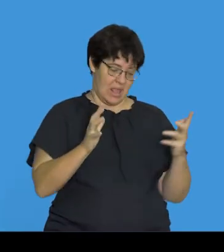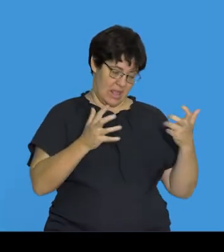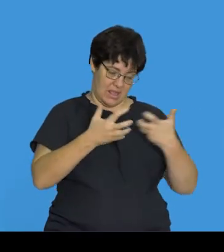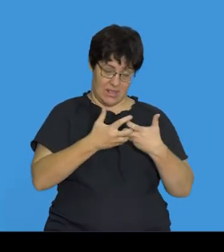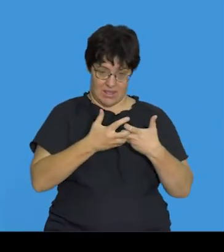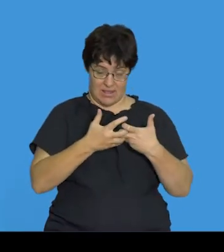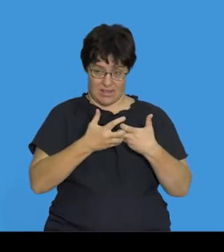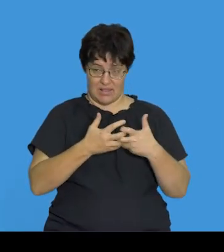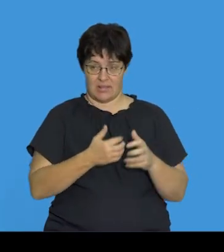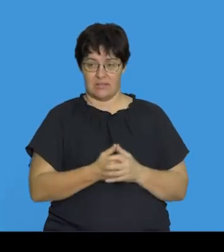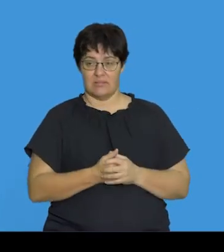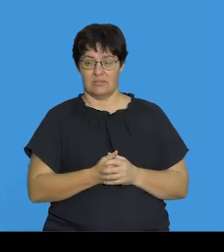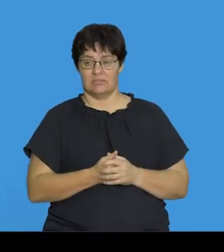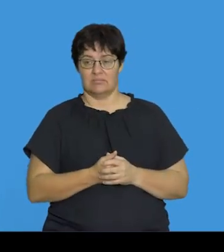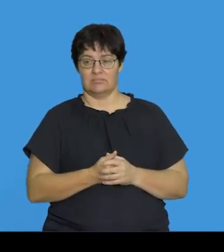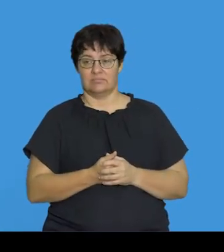mRNA.